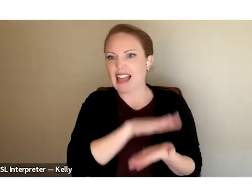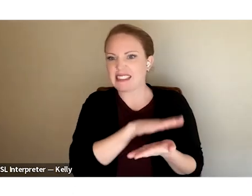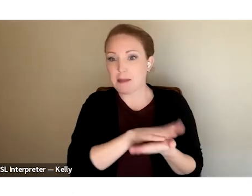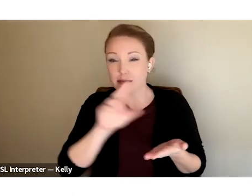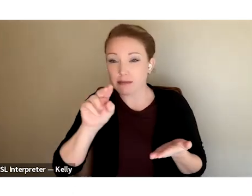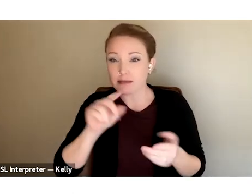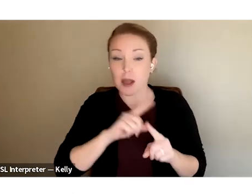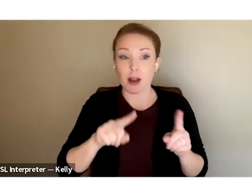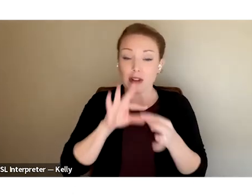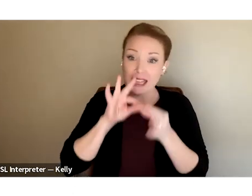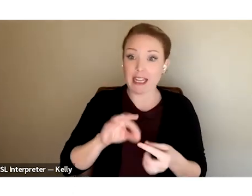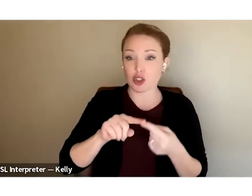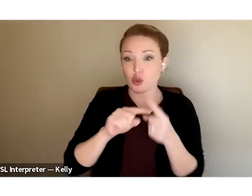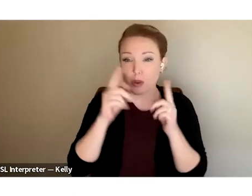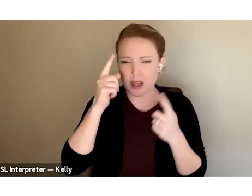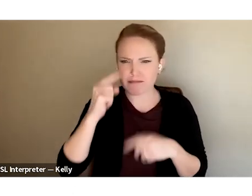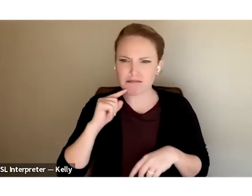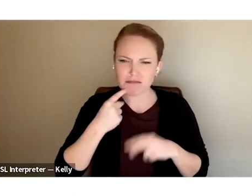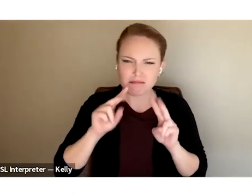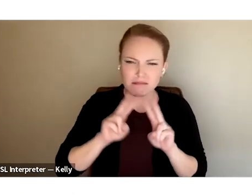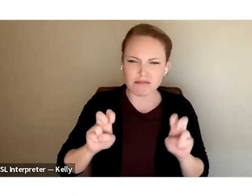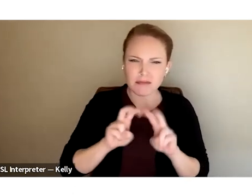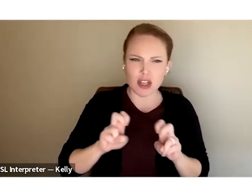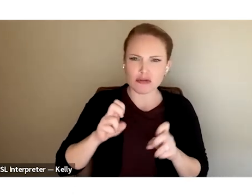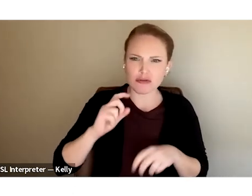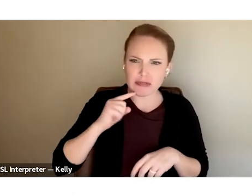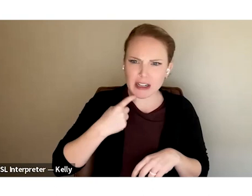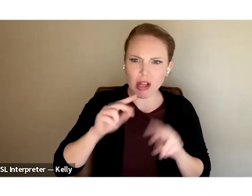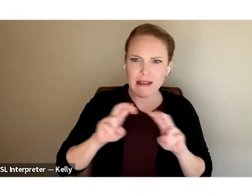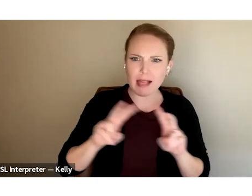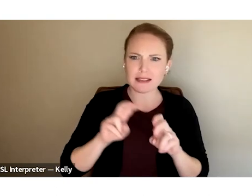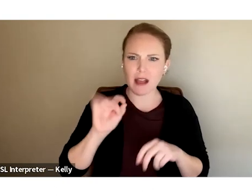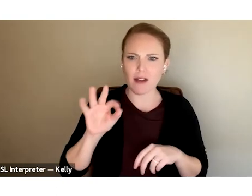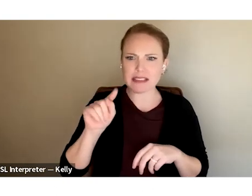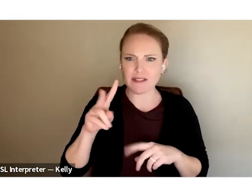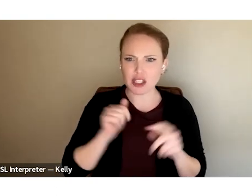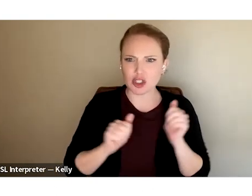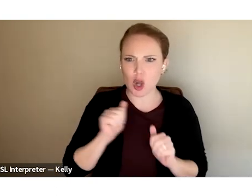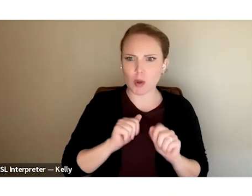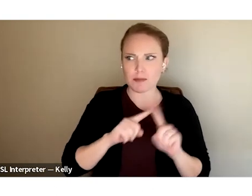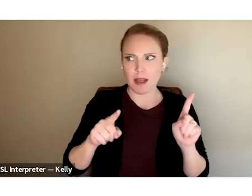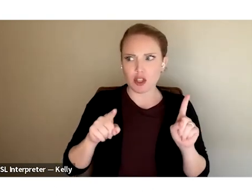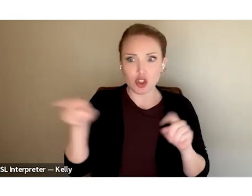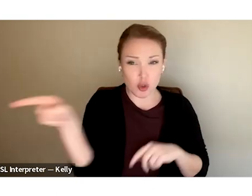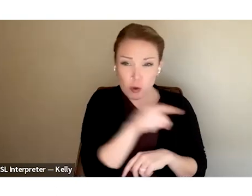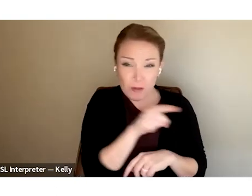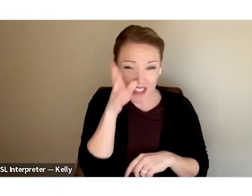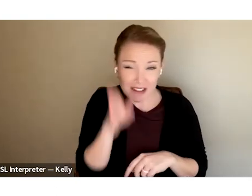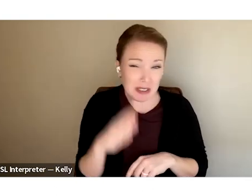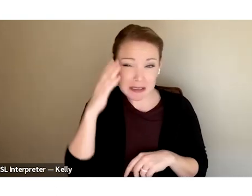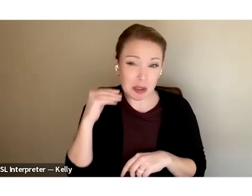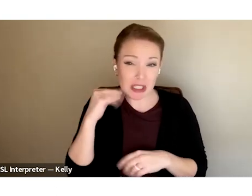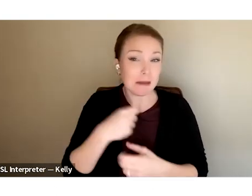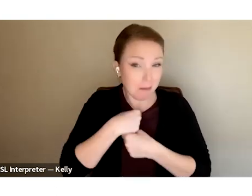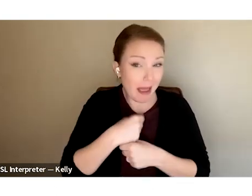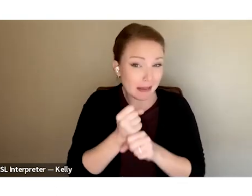the critical analysis of TV shows and never having to make one is a giant gap. And again, we kind of go back to that